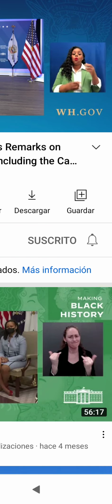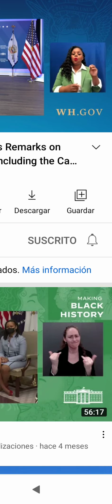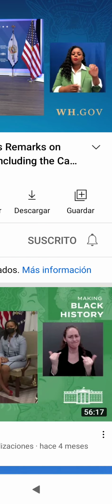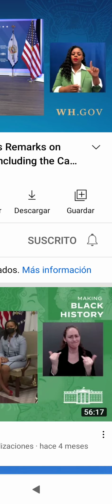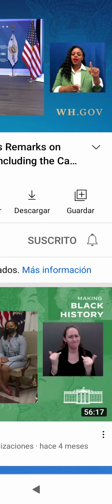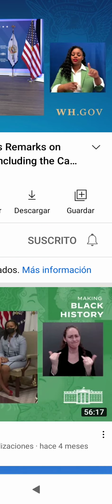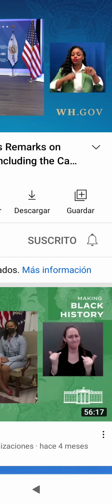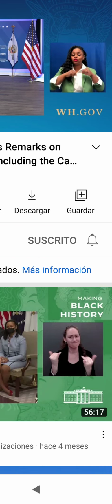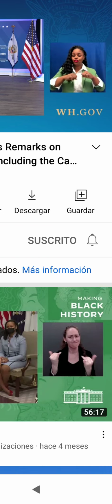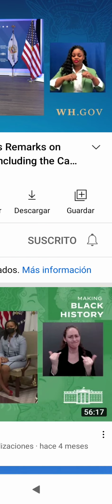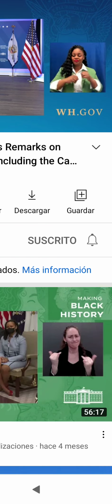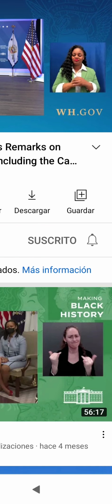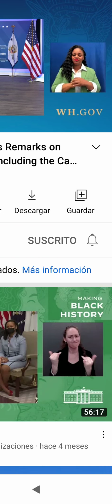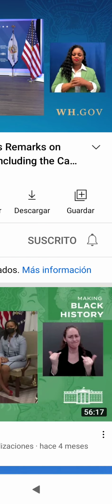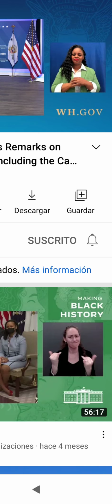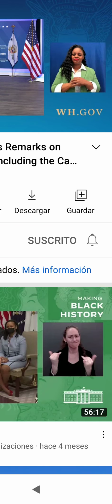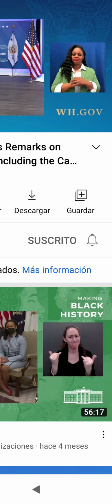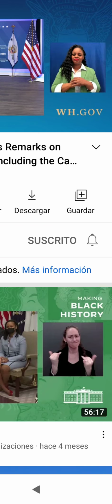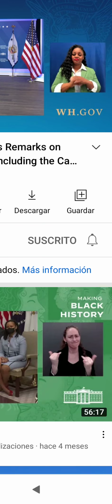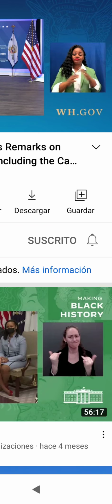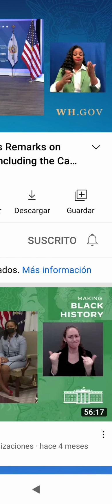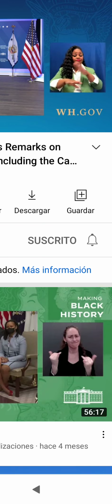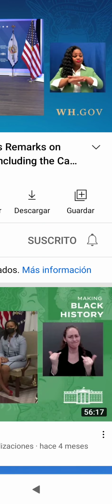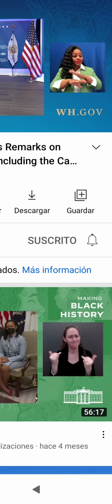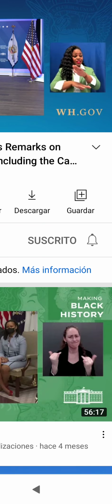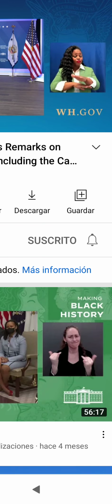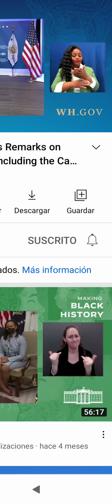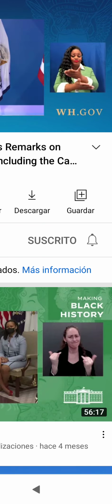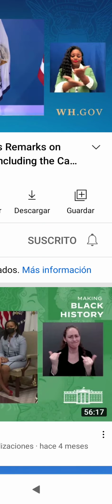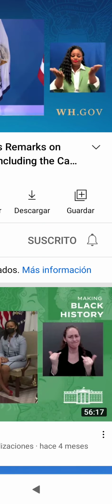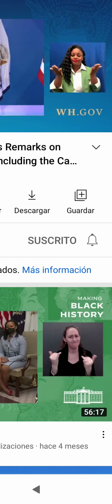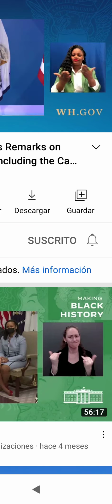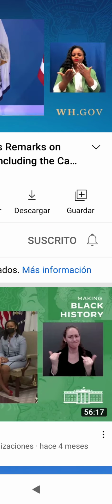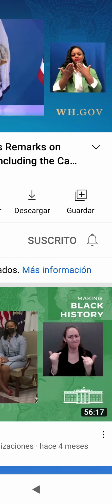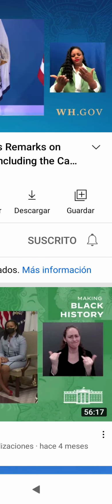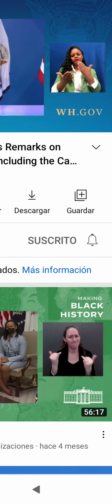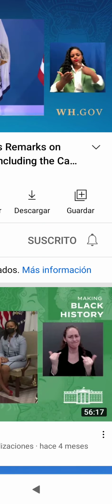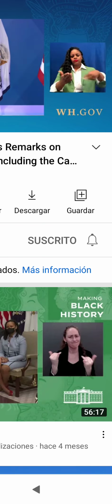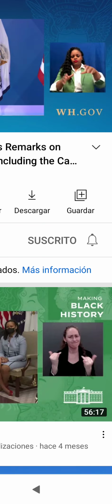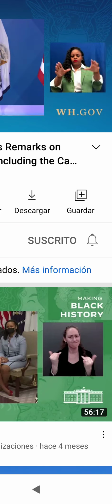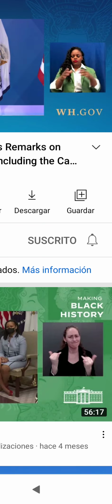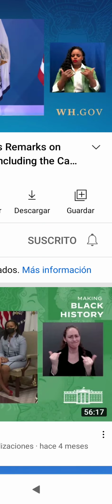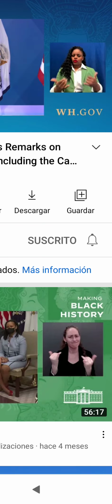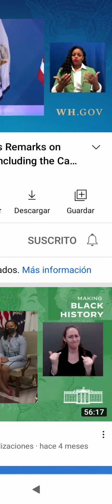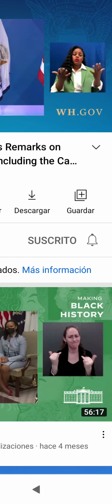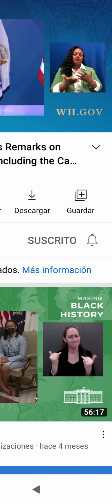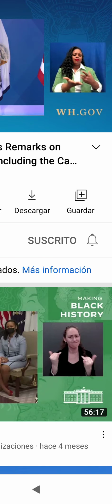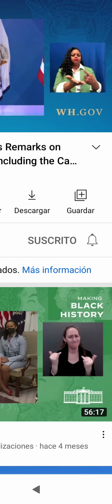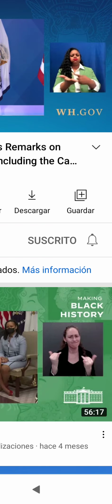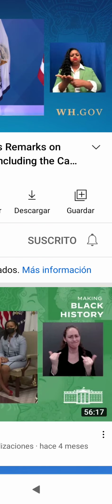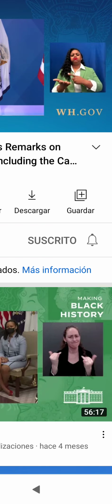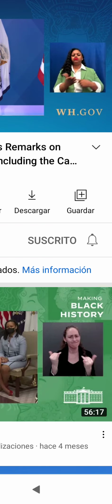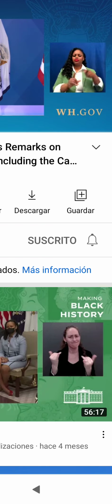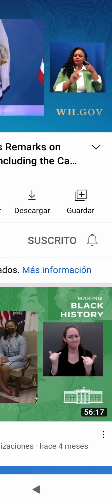Good afternoon, everyone. Vice President Harris, thank you for bringing us all together to discuss our administration's common and unified